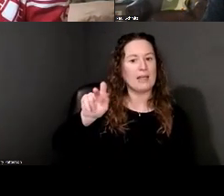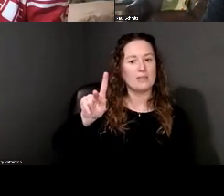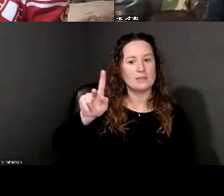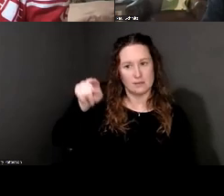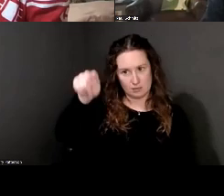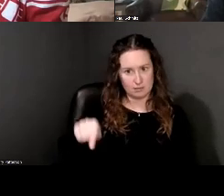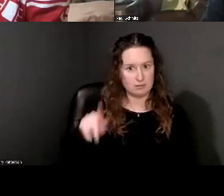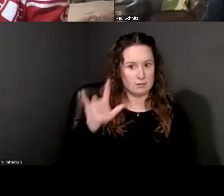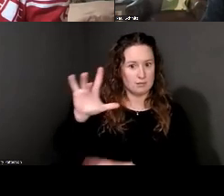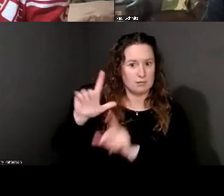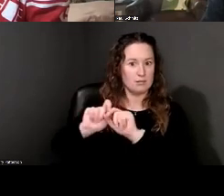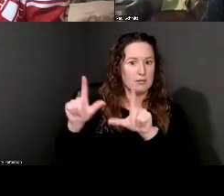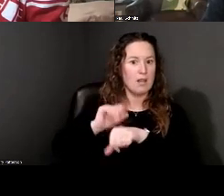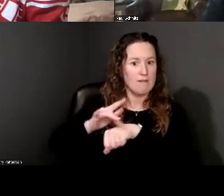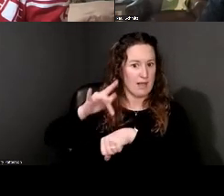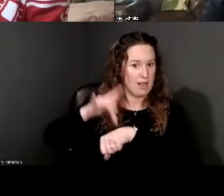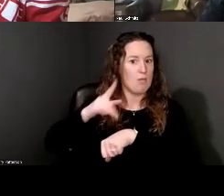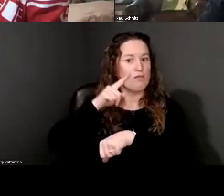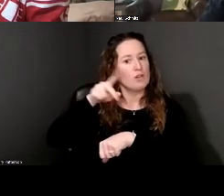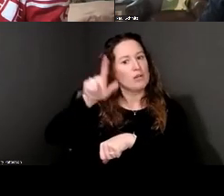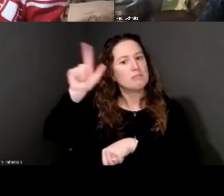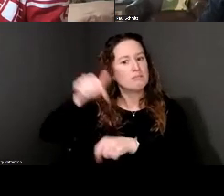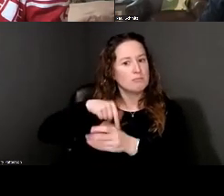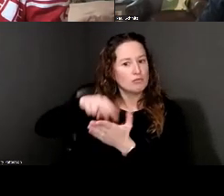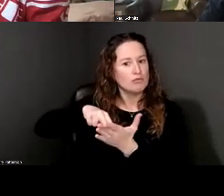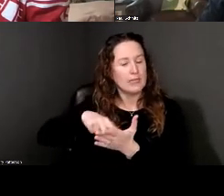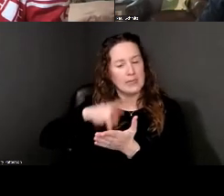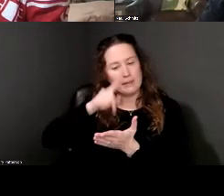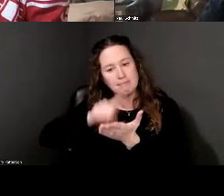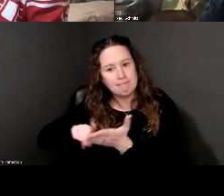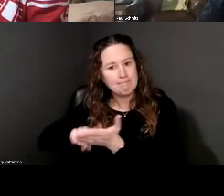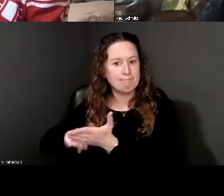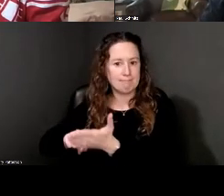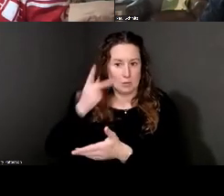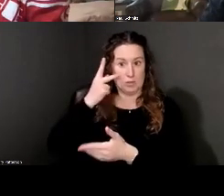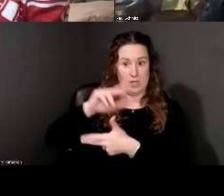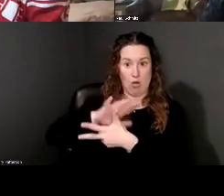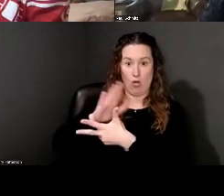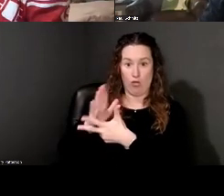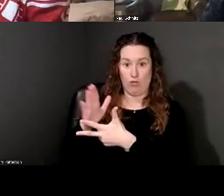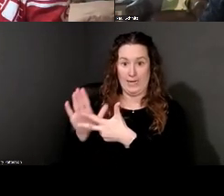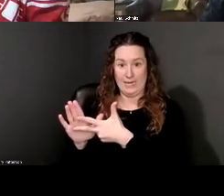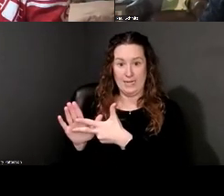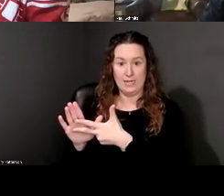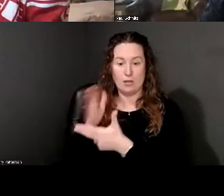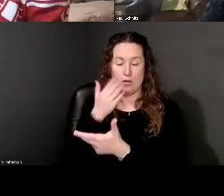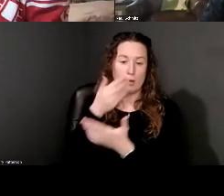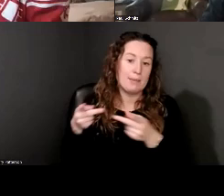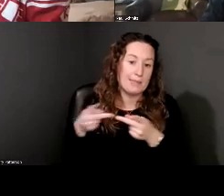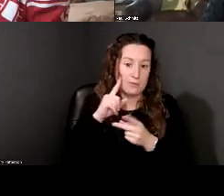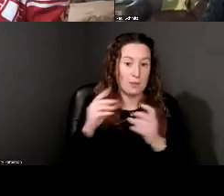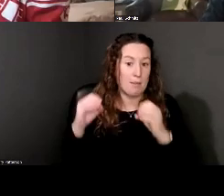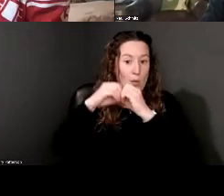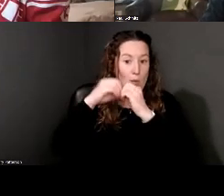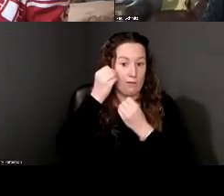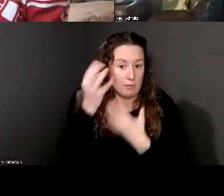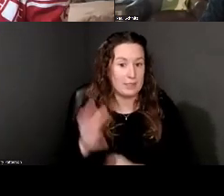that I would encourage people to really dig into all three as places to go for more information and